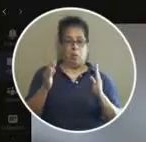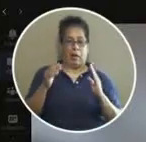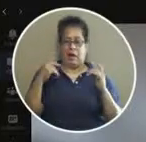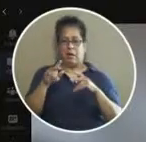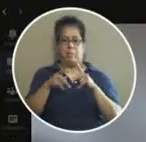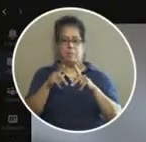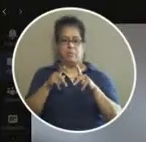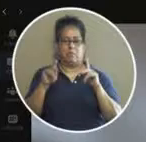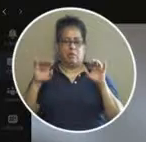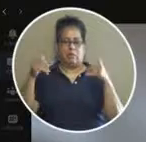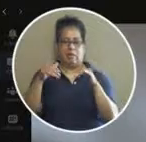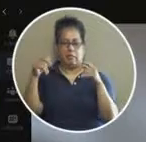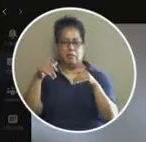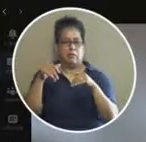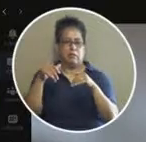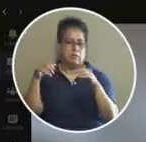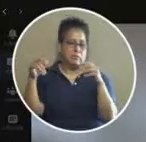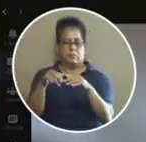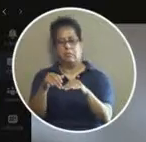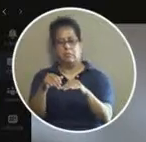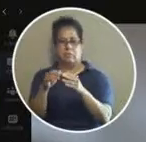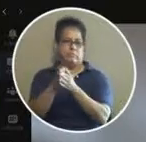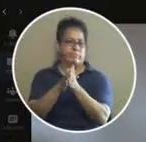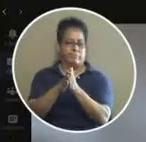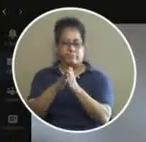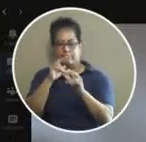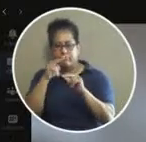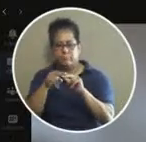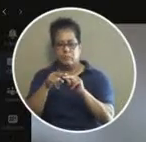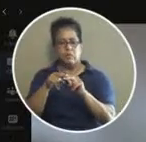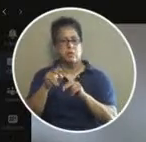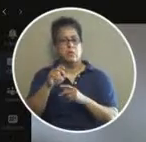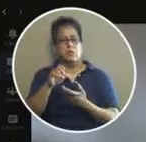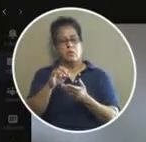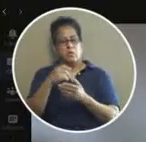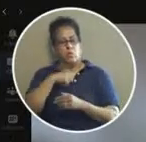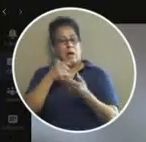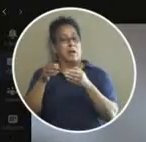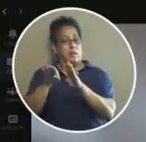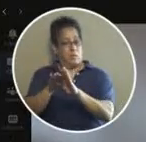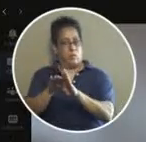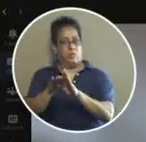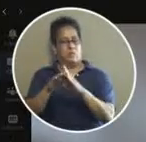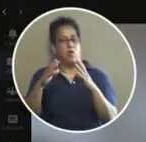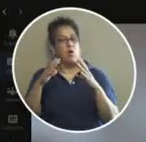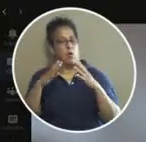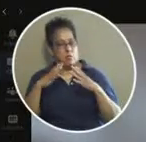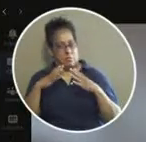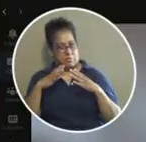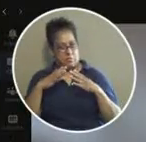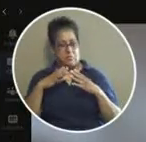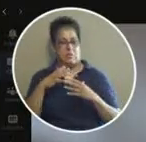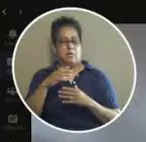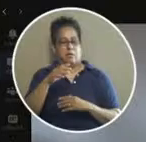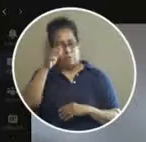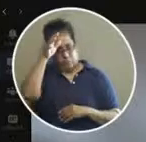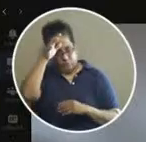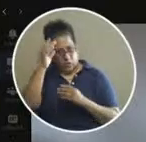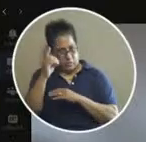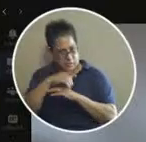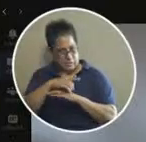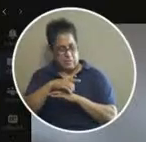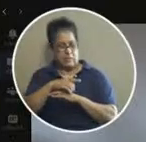everything possible not to open Escárate Park during holidays, which is, and I'll talk a little bit about, we did the same for Father's